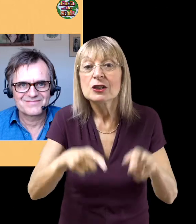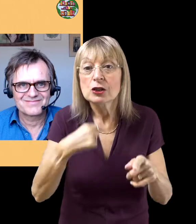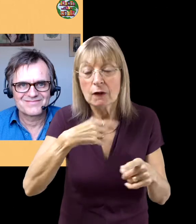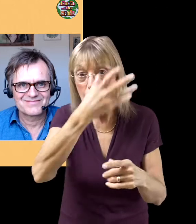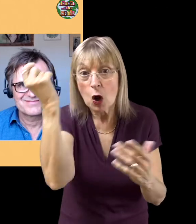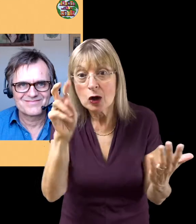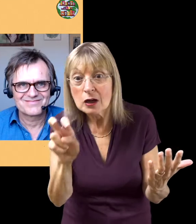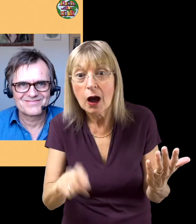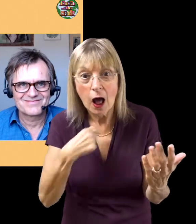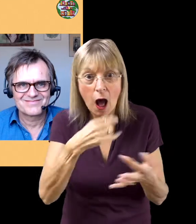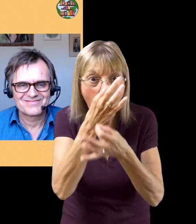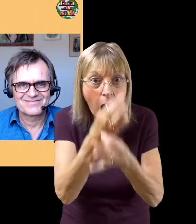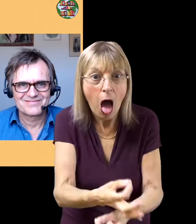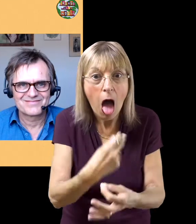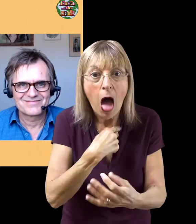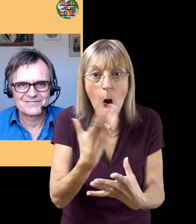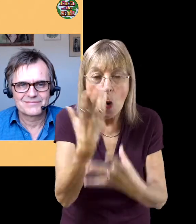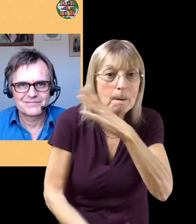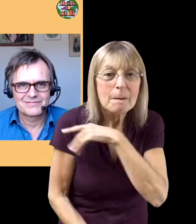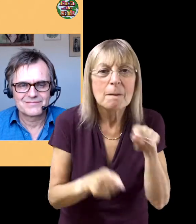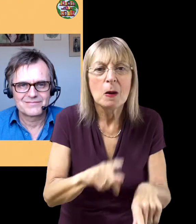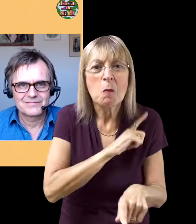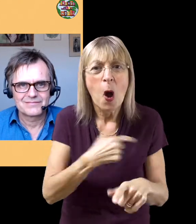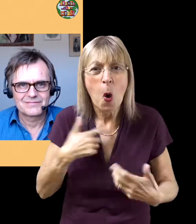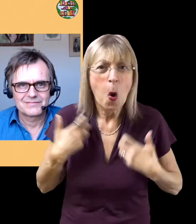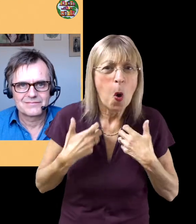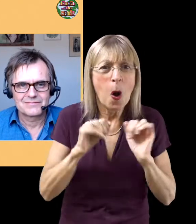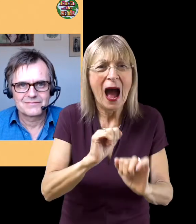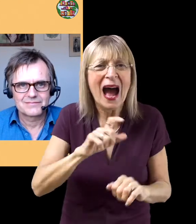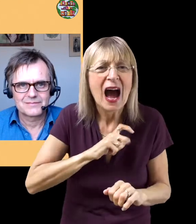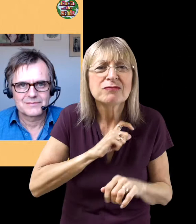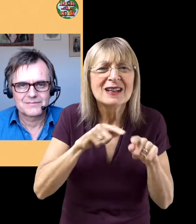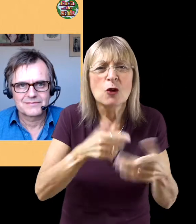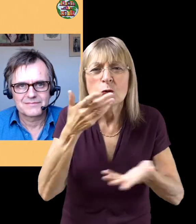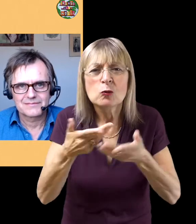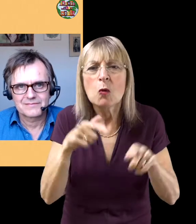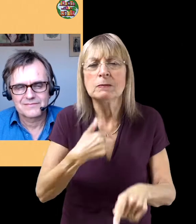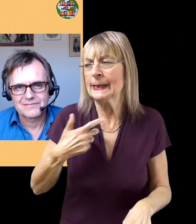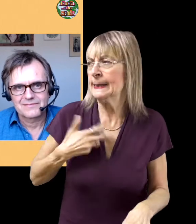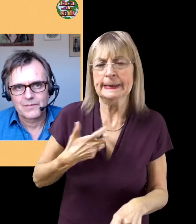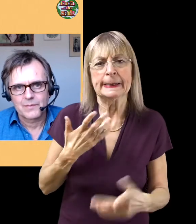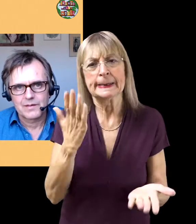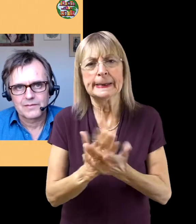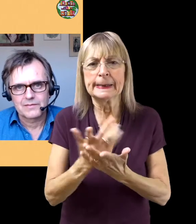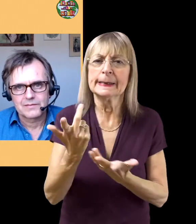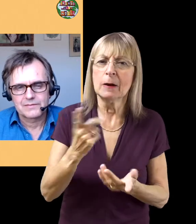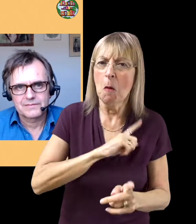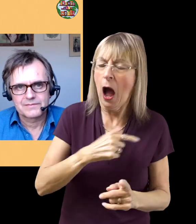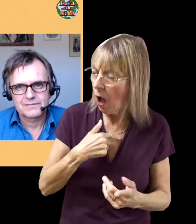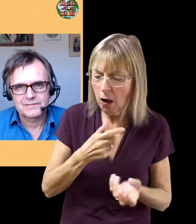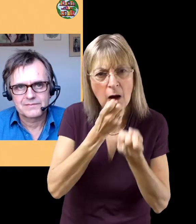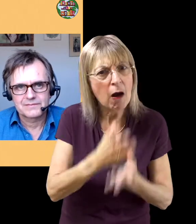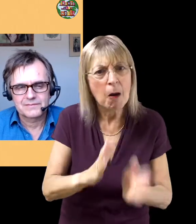completely forgotten to make notes because I was so excited about these characters and about the story and what was going to happen. So I'm